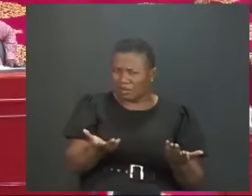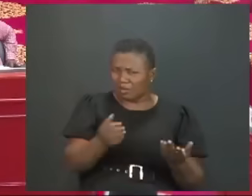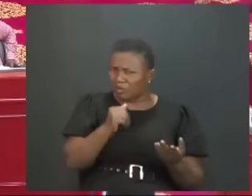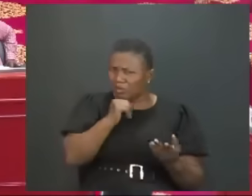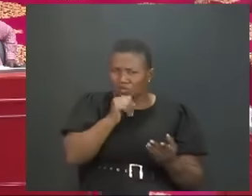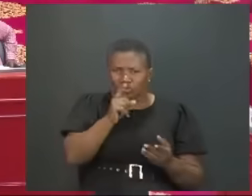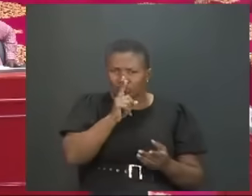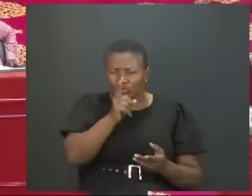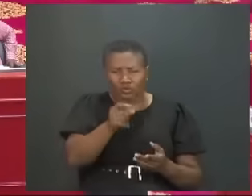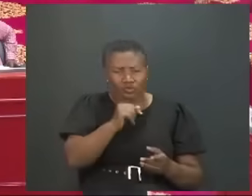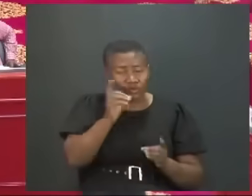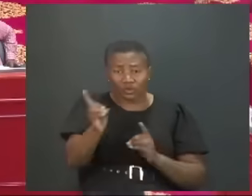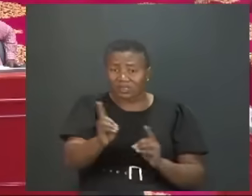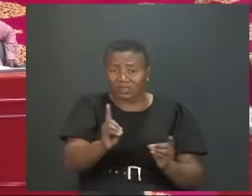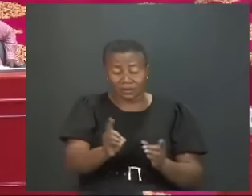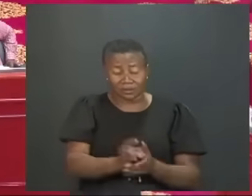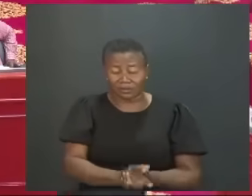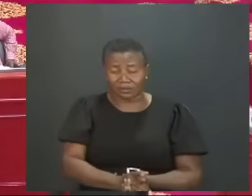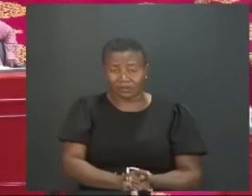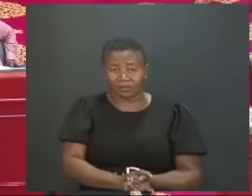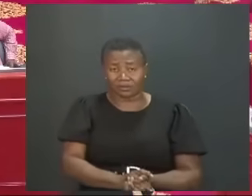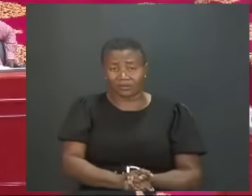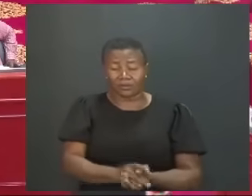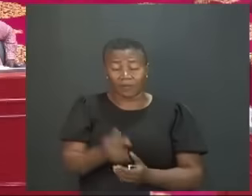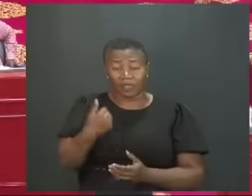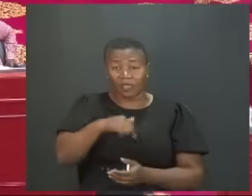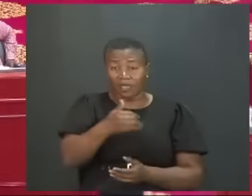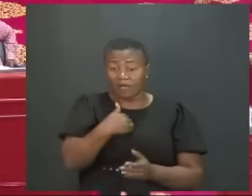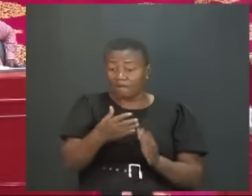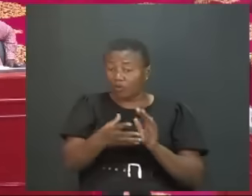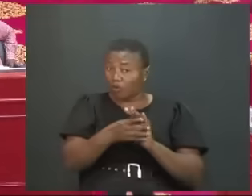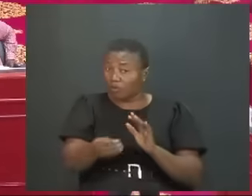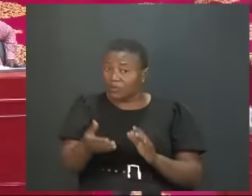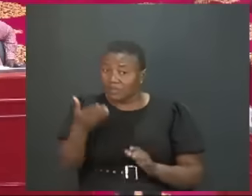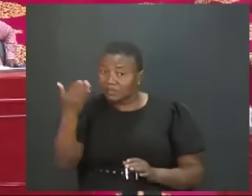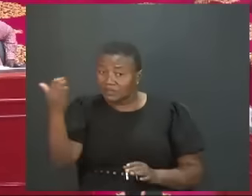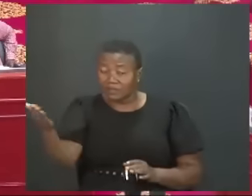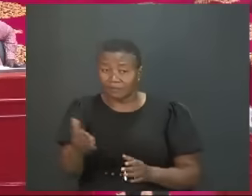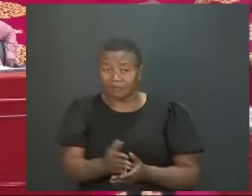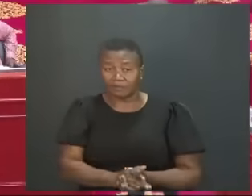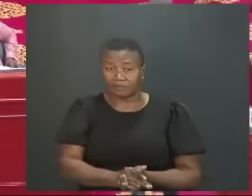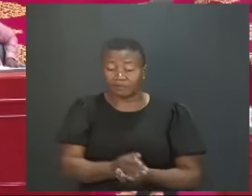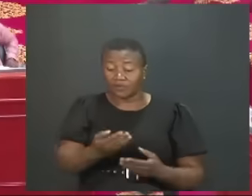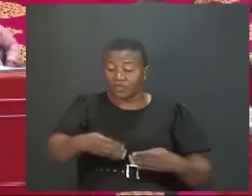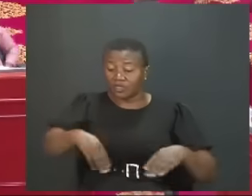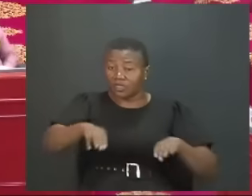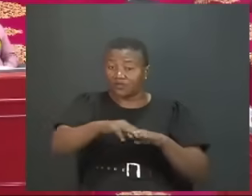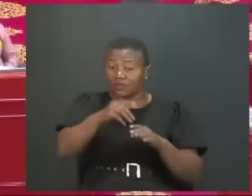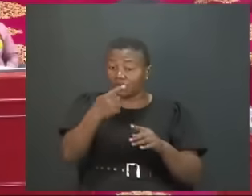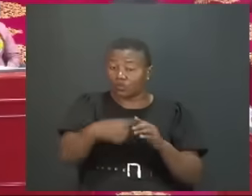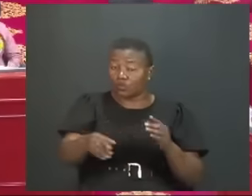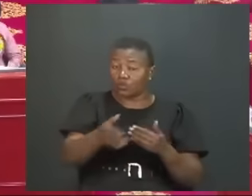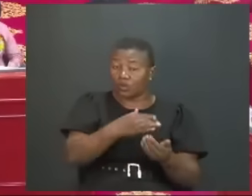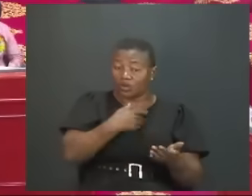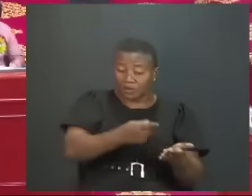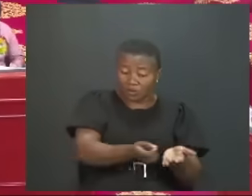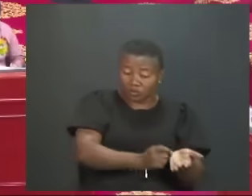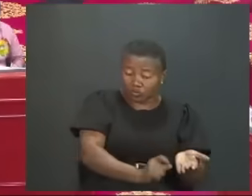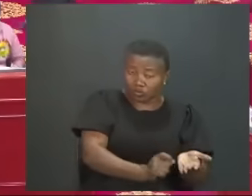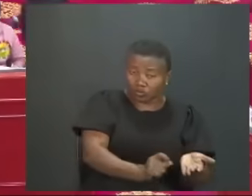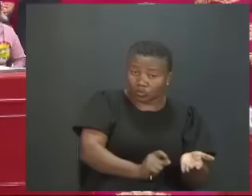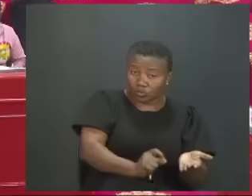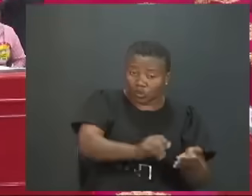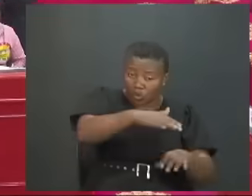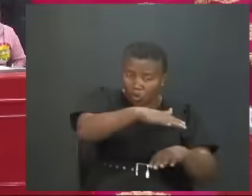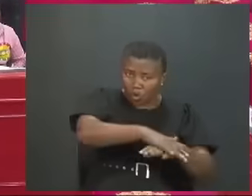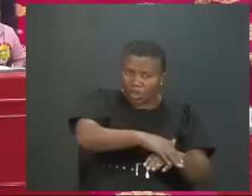done, because we have copies there, and even the minutes that are put on the paper are